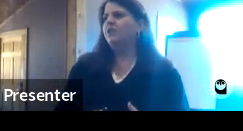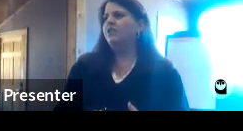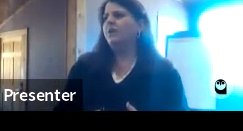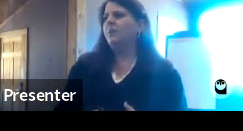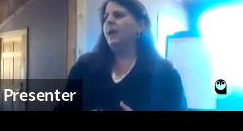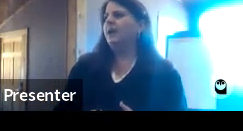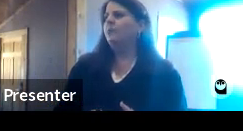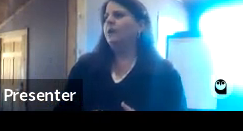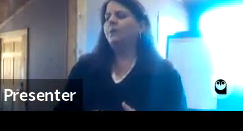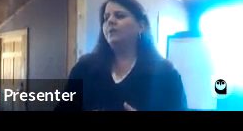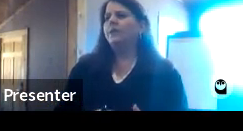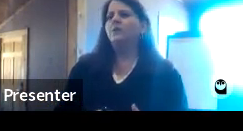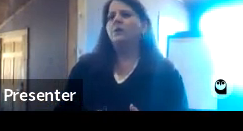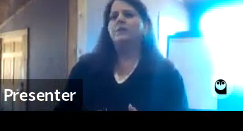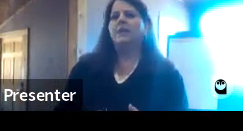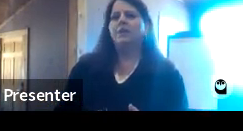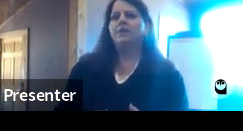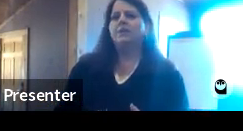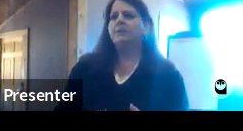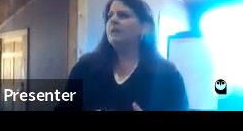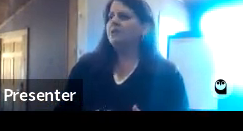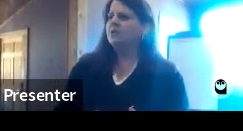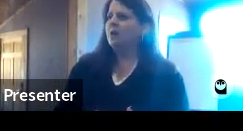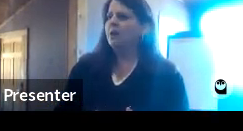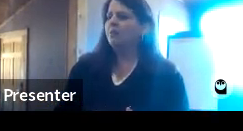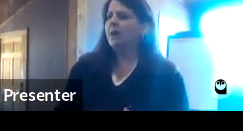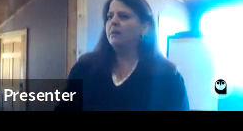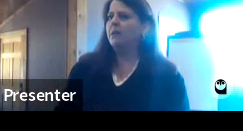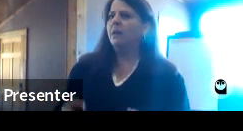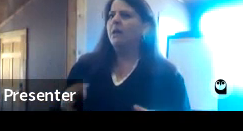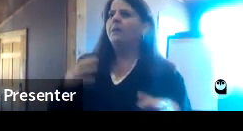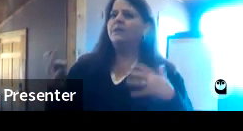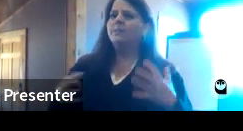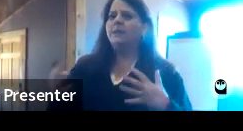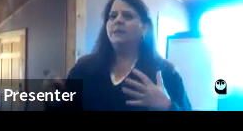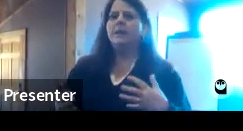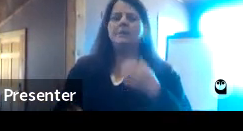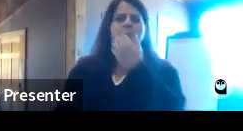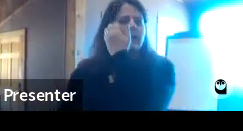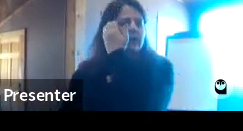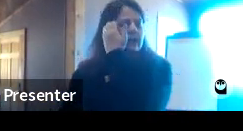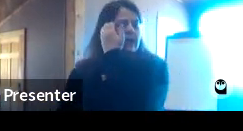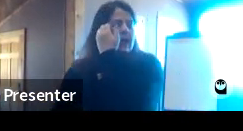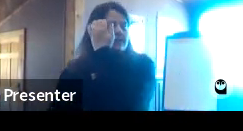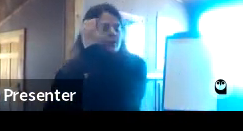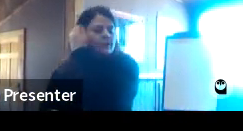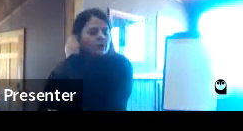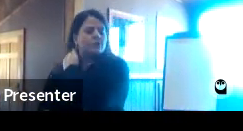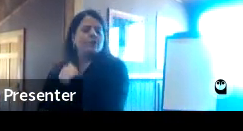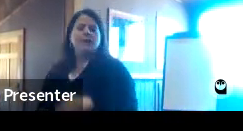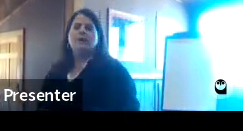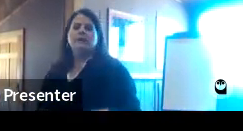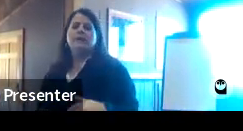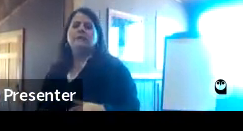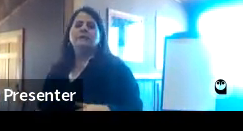the relationship and want to do everything you could to get justice, but that's just not the reality because of the many dynamics at play. And so we